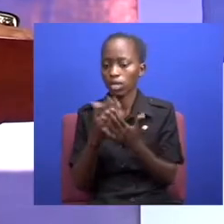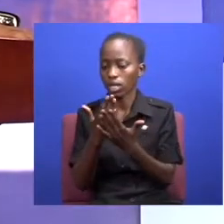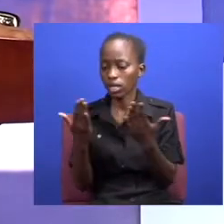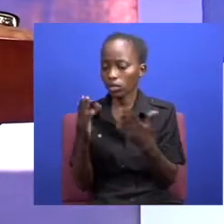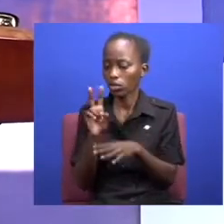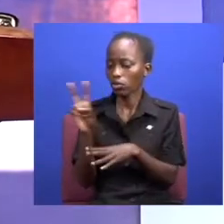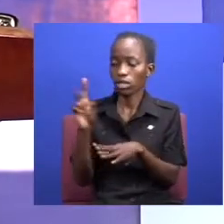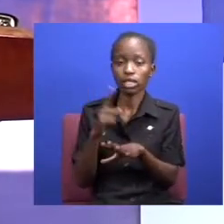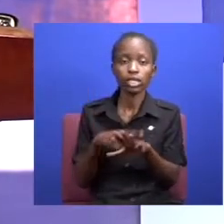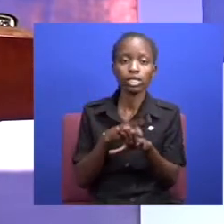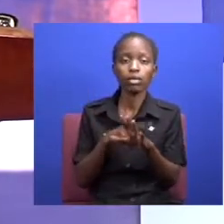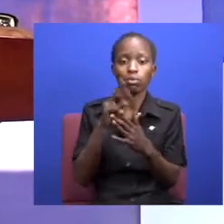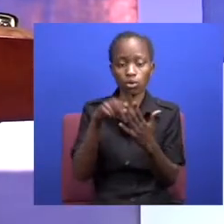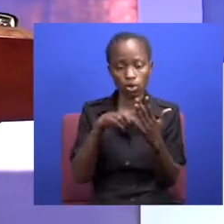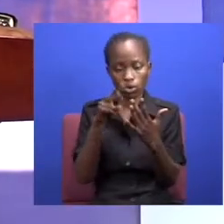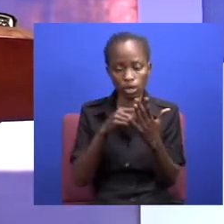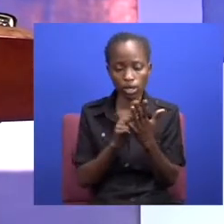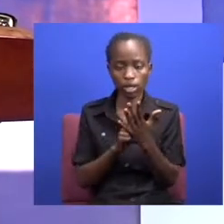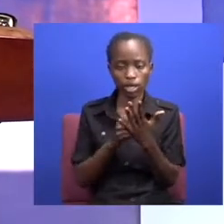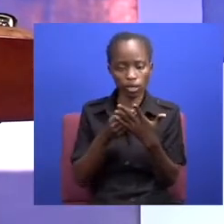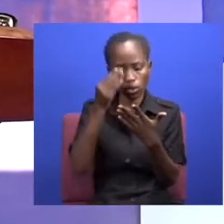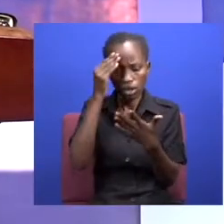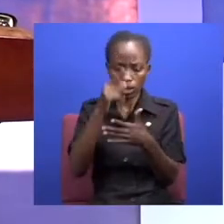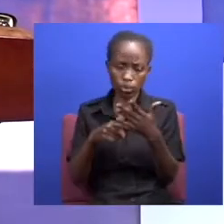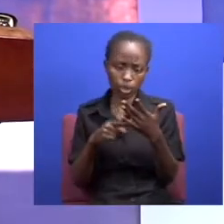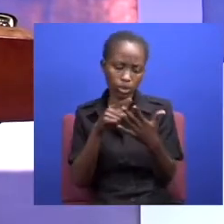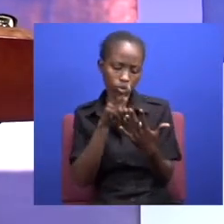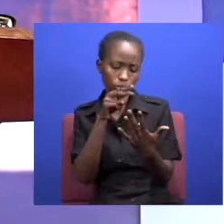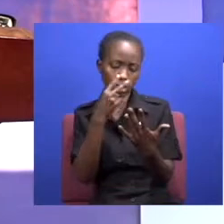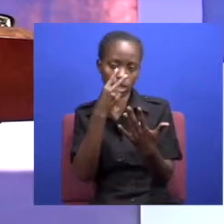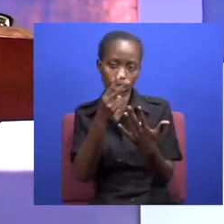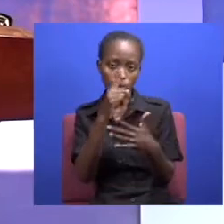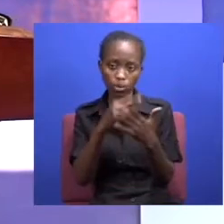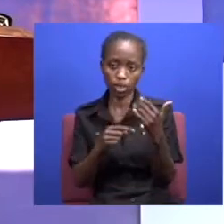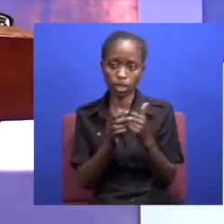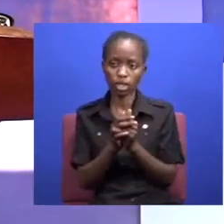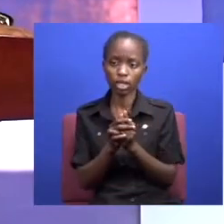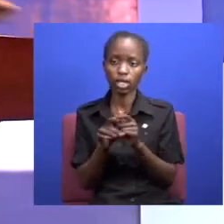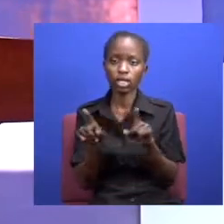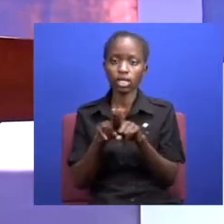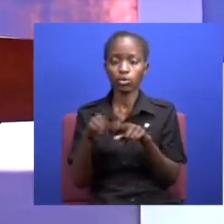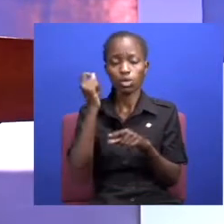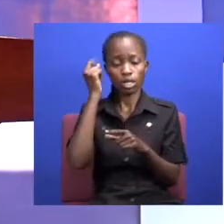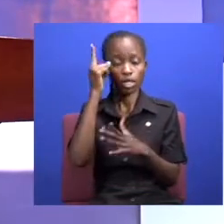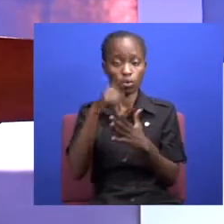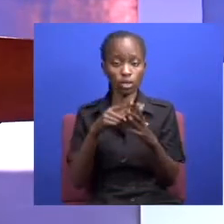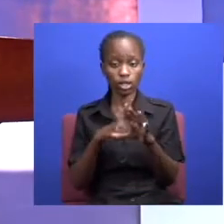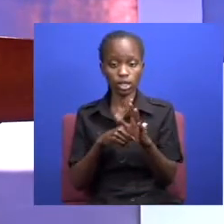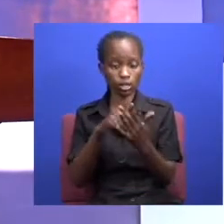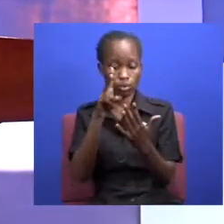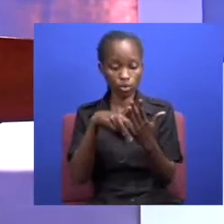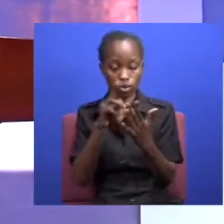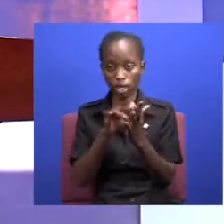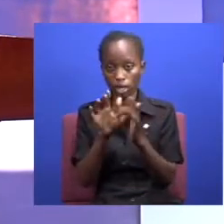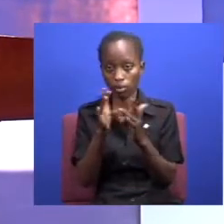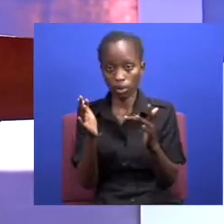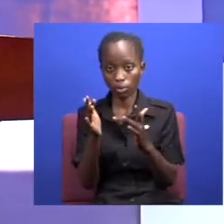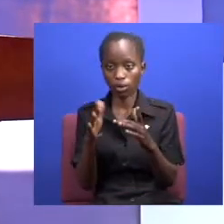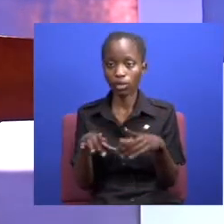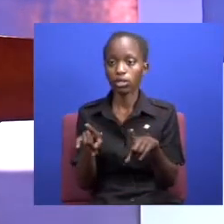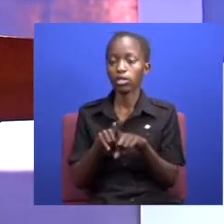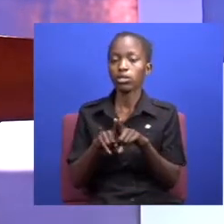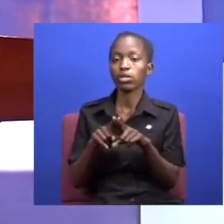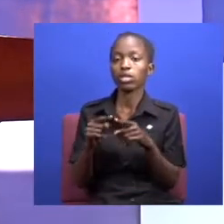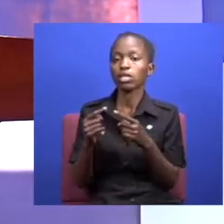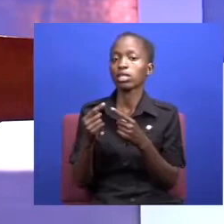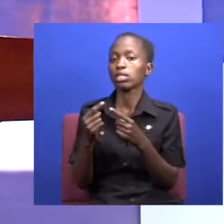you've observed as you're reading. Just talk about what you've saw. Talk about also what you understood by what you are reading. Then